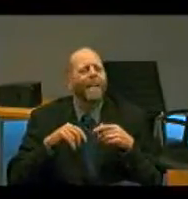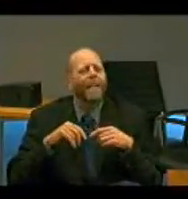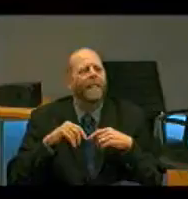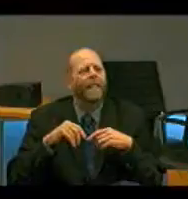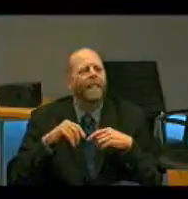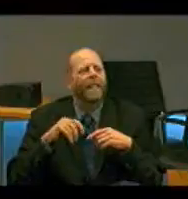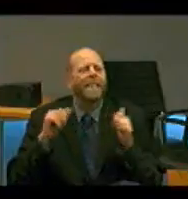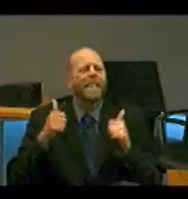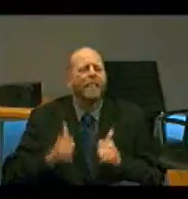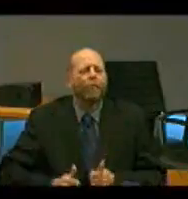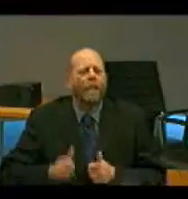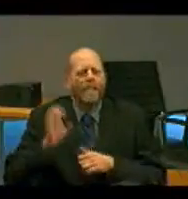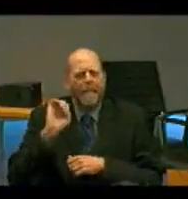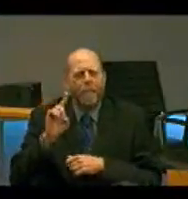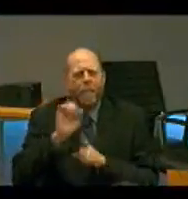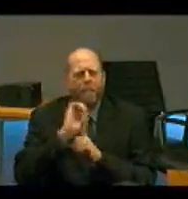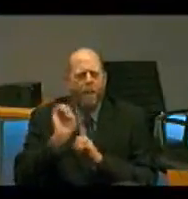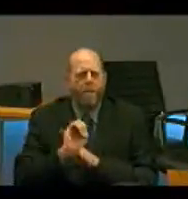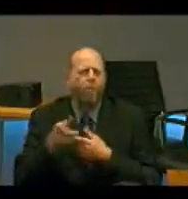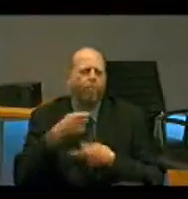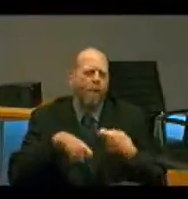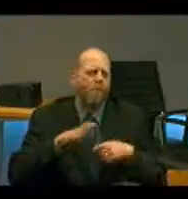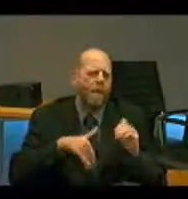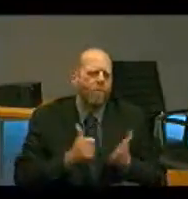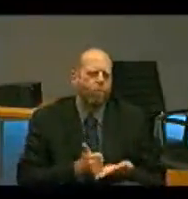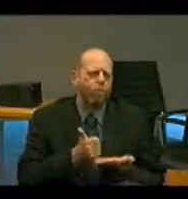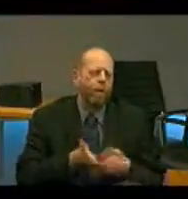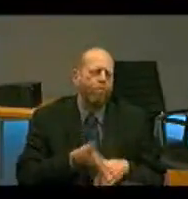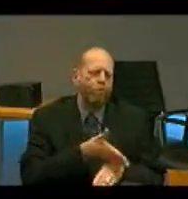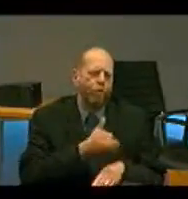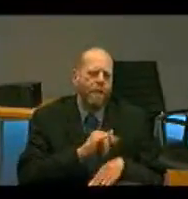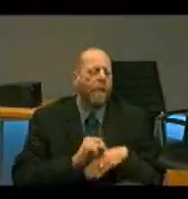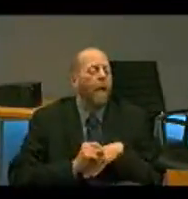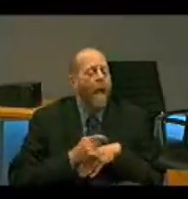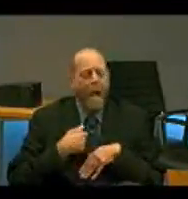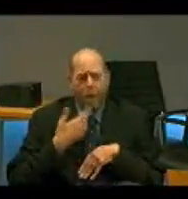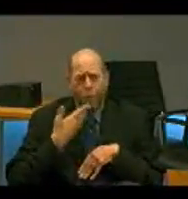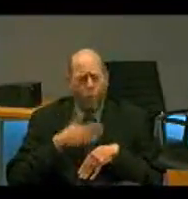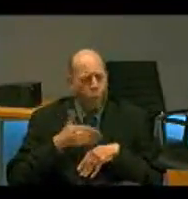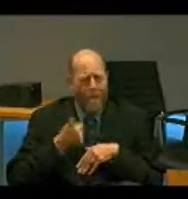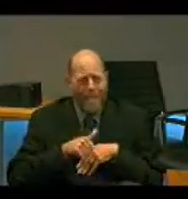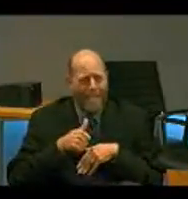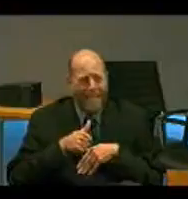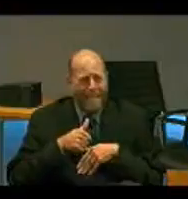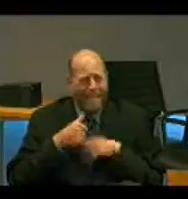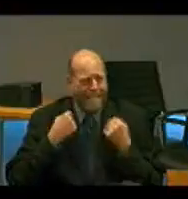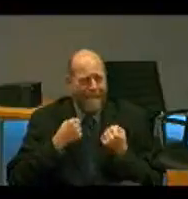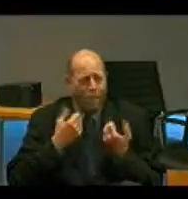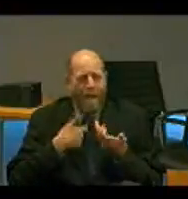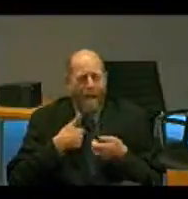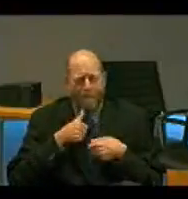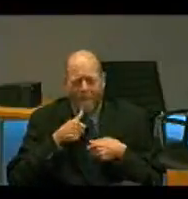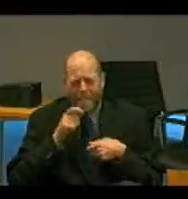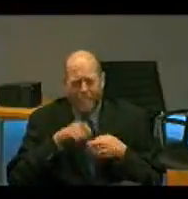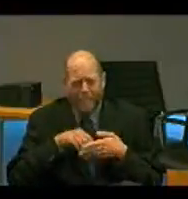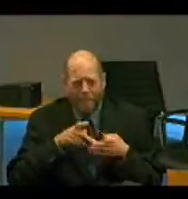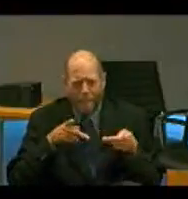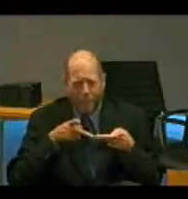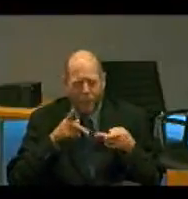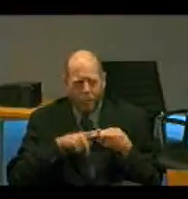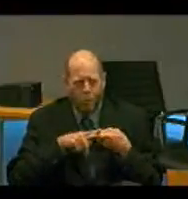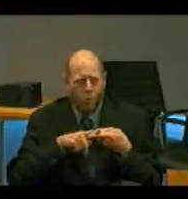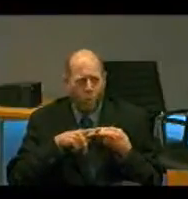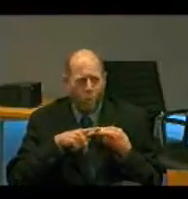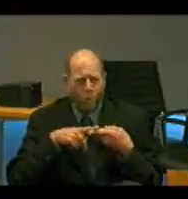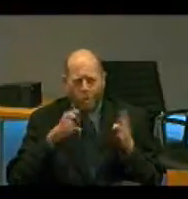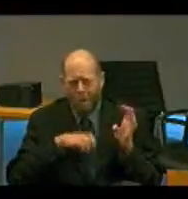degrade the educational environment rather than improve it. I don't know any sound, I'm not in a position to